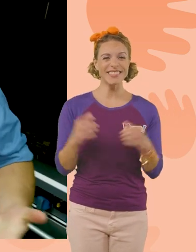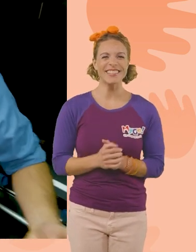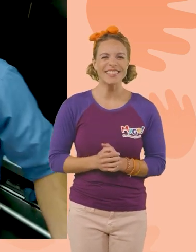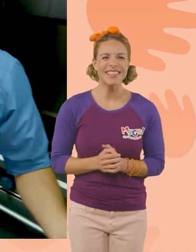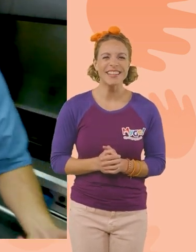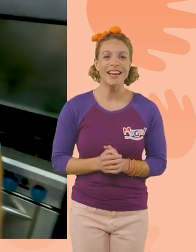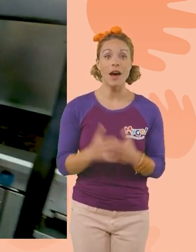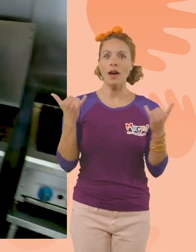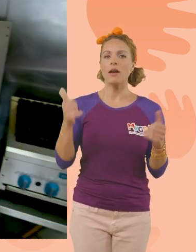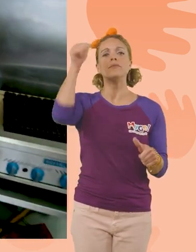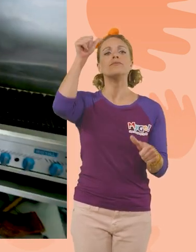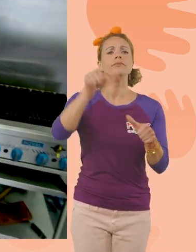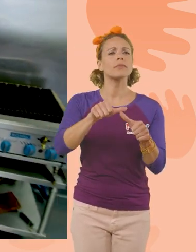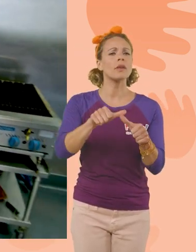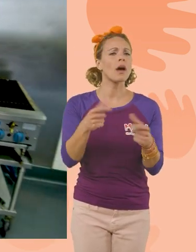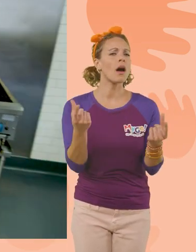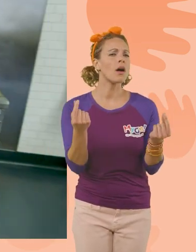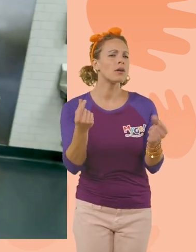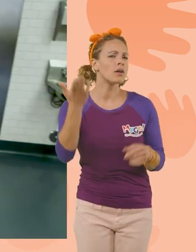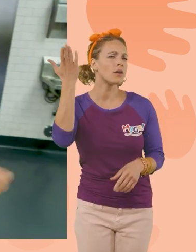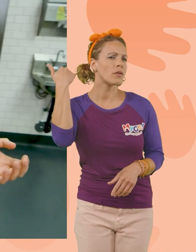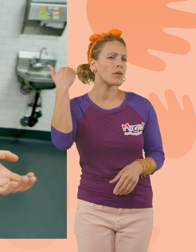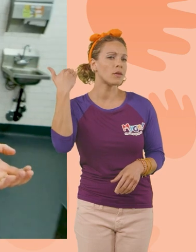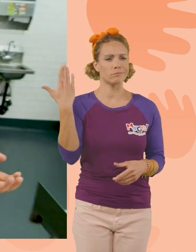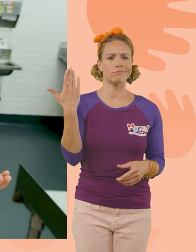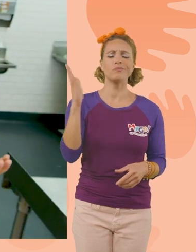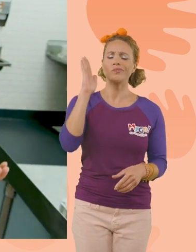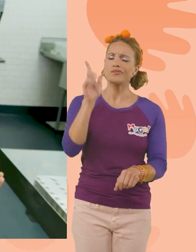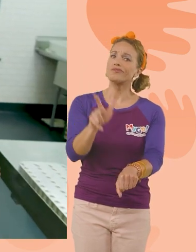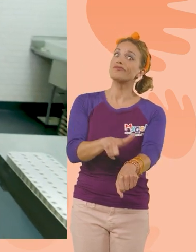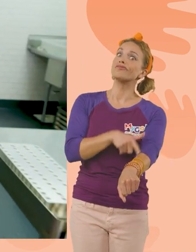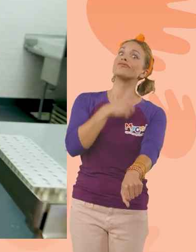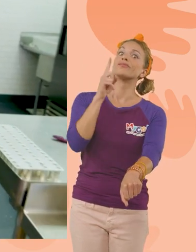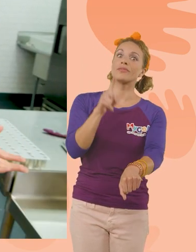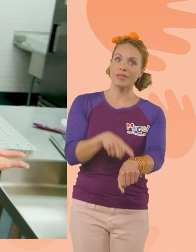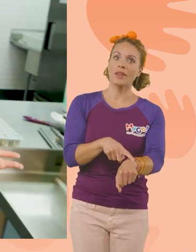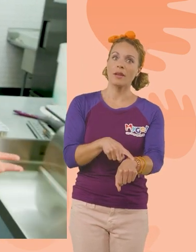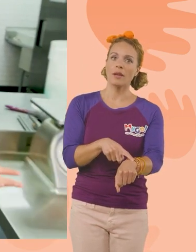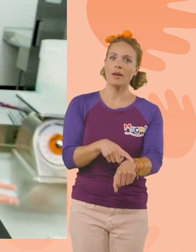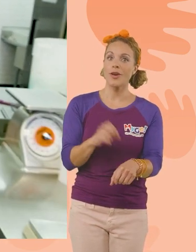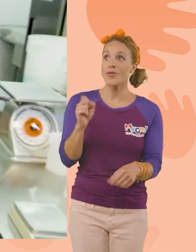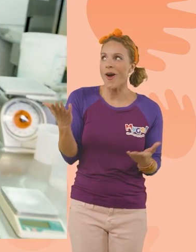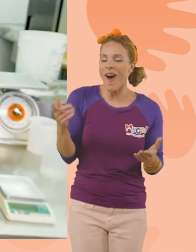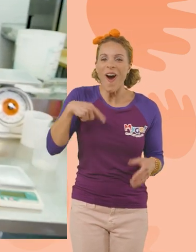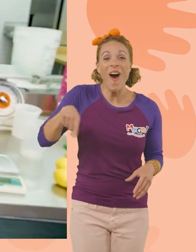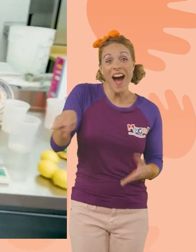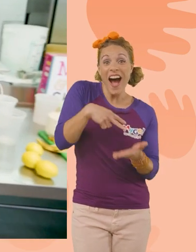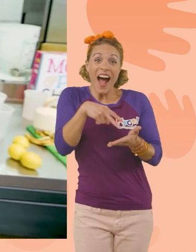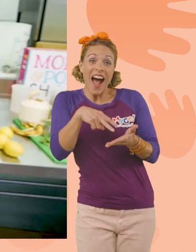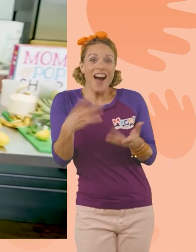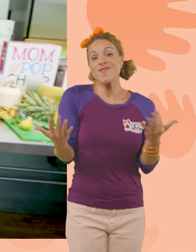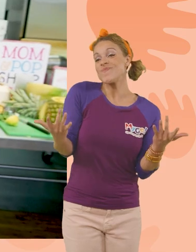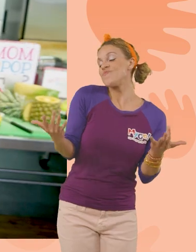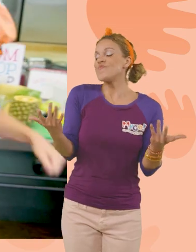All right, now, remember what we had to do earlier? It's gonna take a long time. So, we get a dance while we